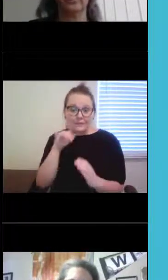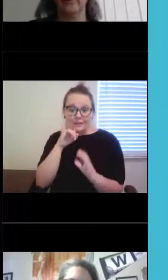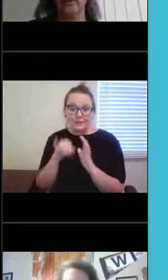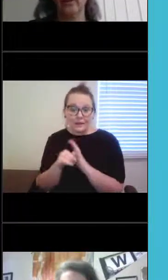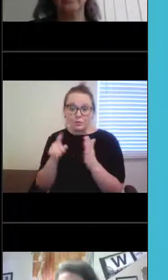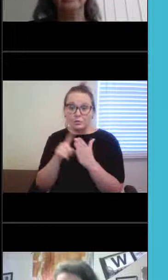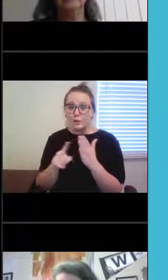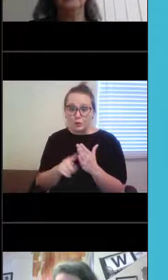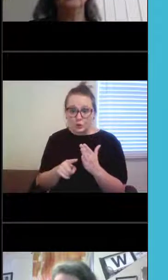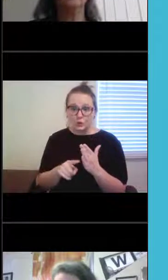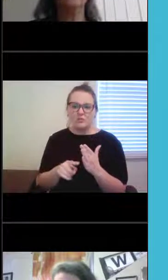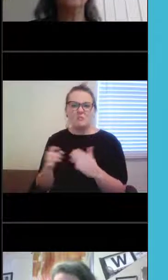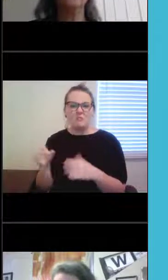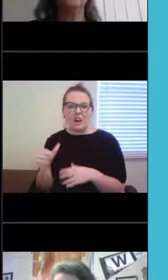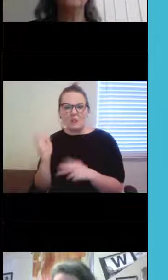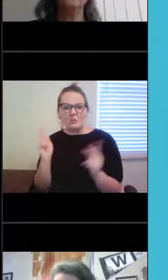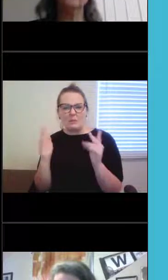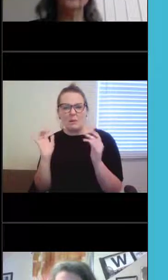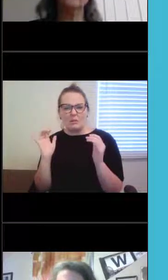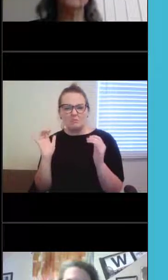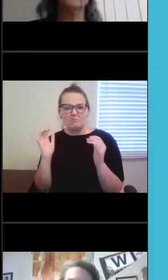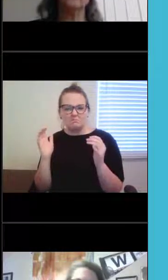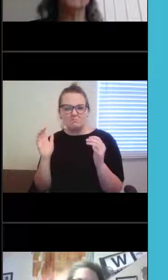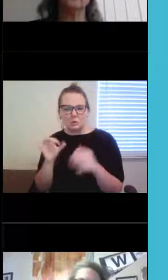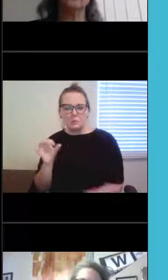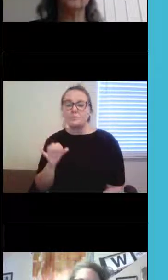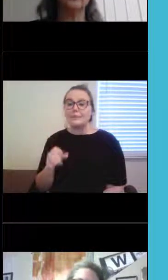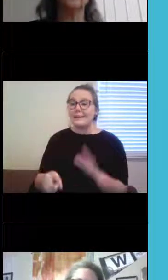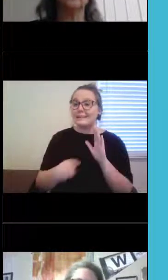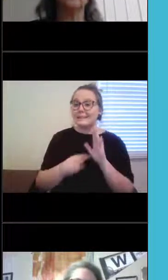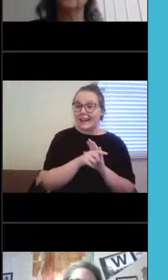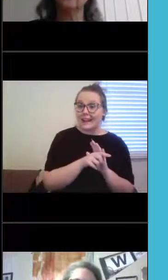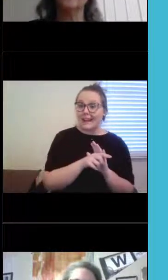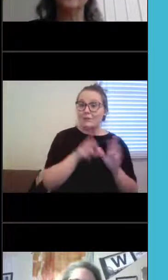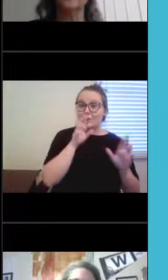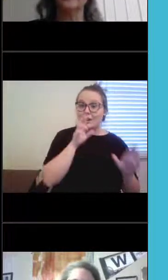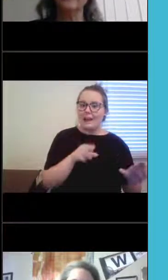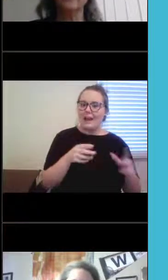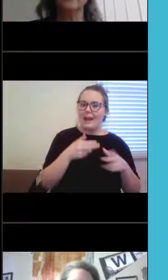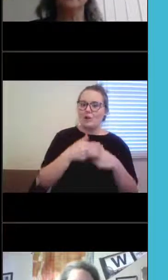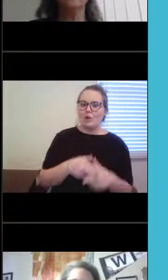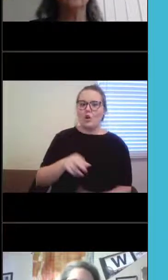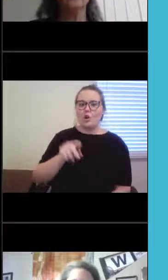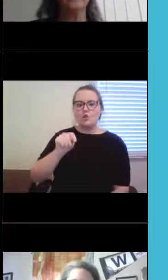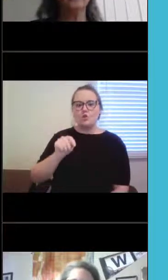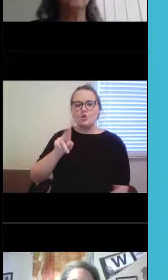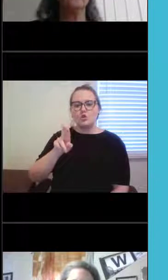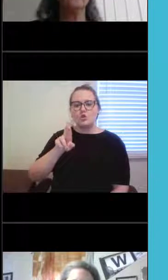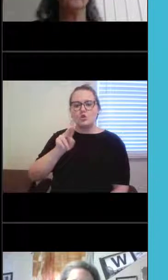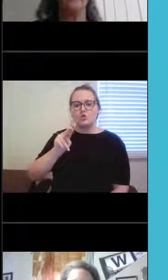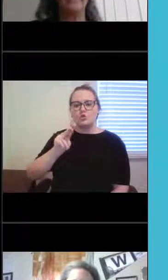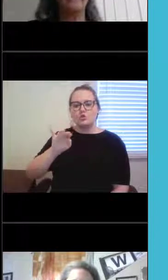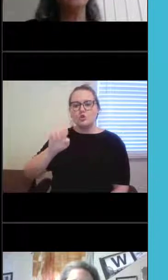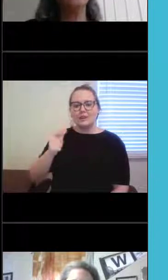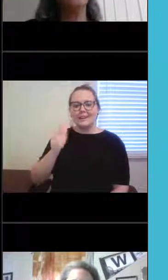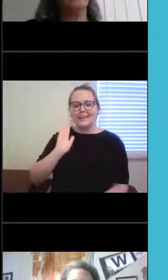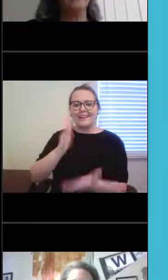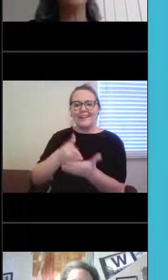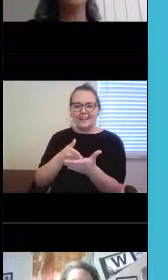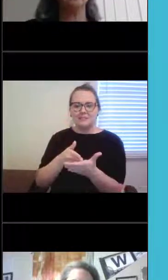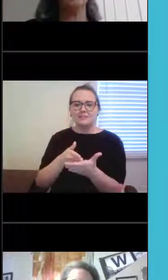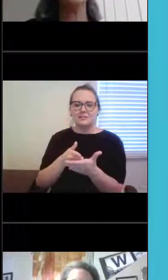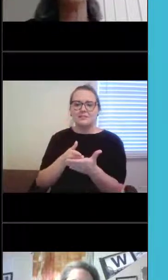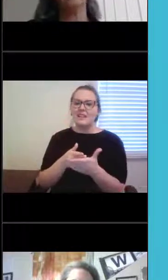research, as have others. There's the negative reactions of what I call turning against reactions, sort of